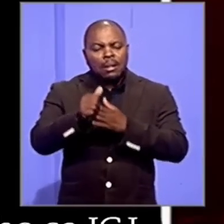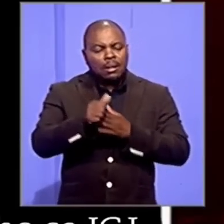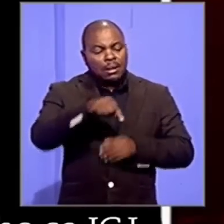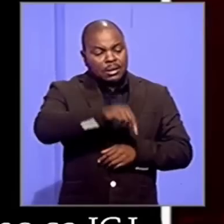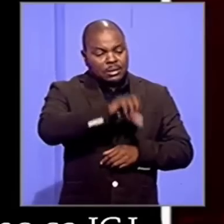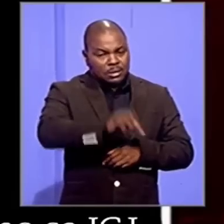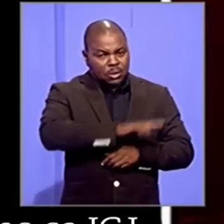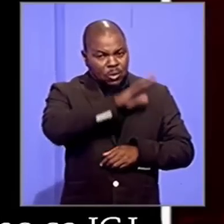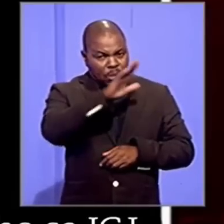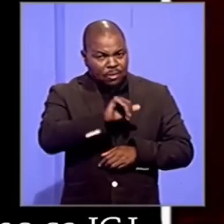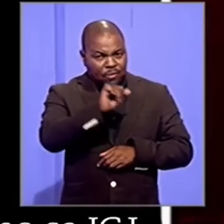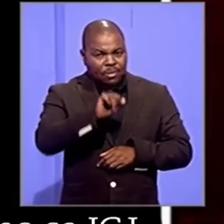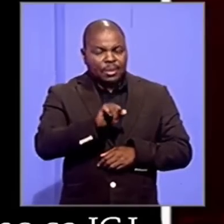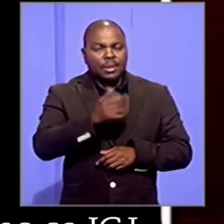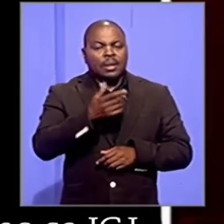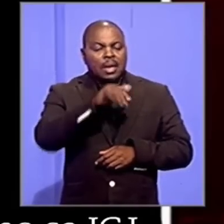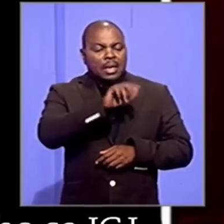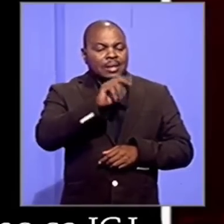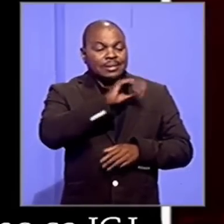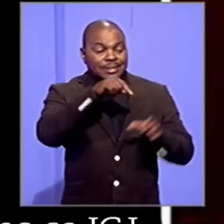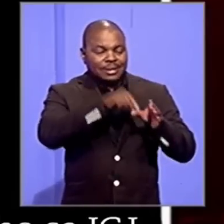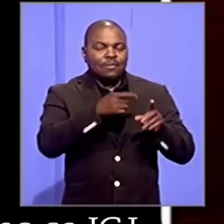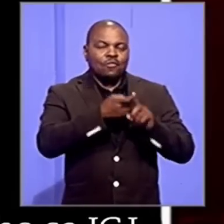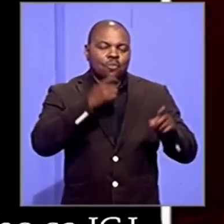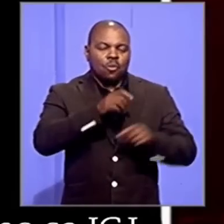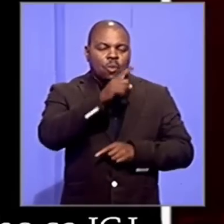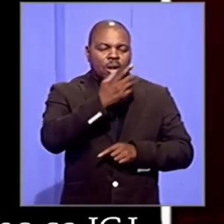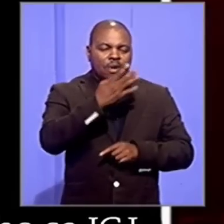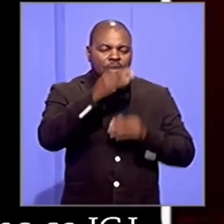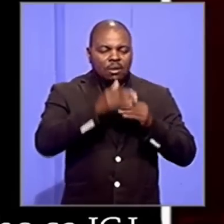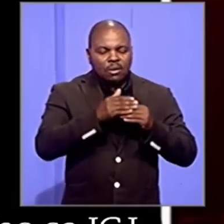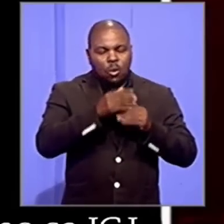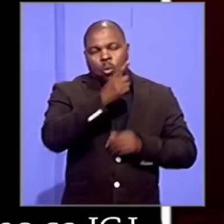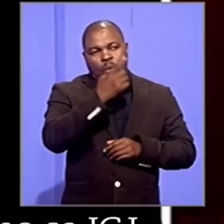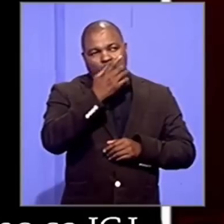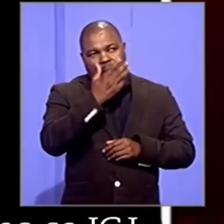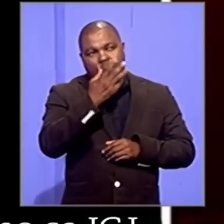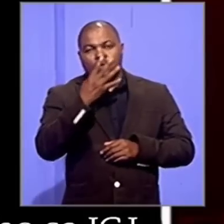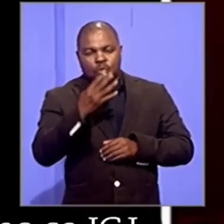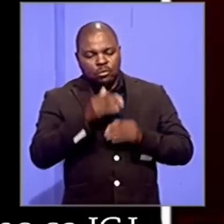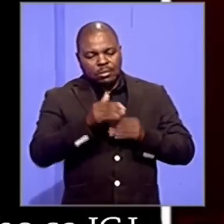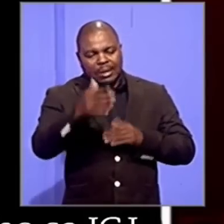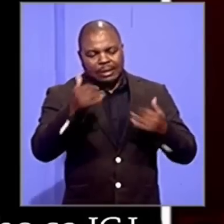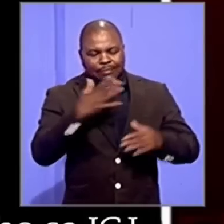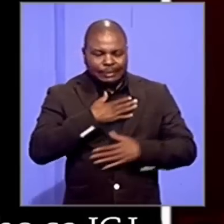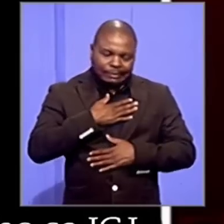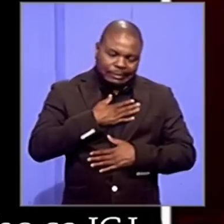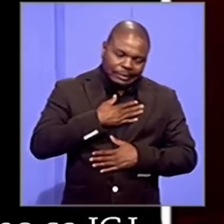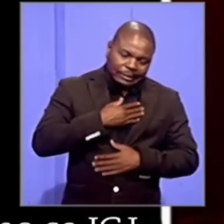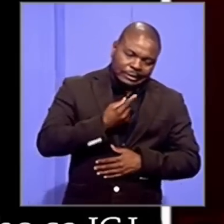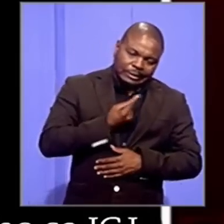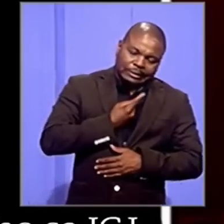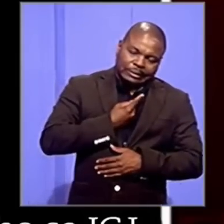le yona ANC ho tloha ka mora 1994 ba ikwahlaya ka nako tsohle